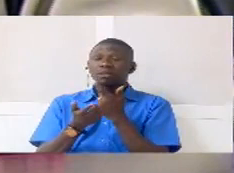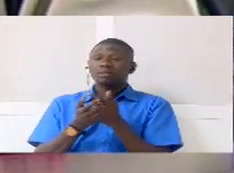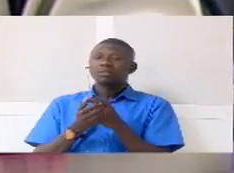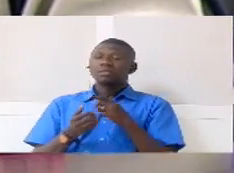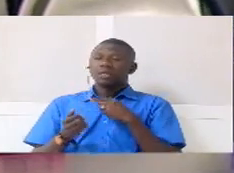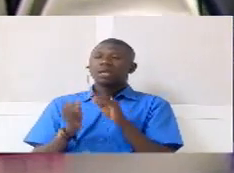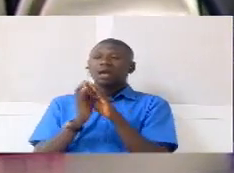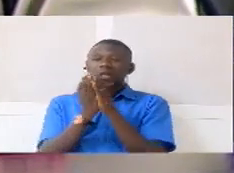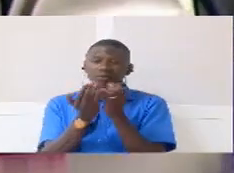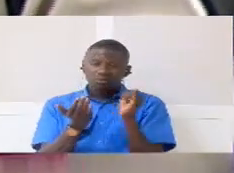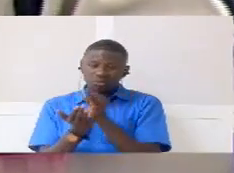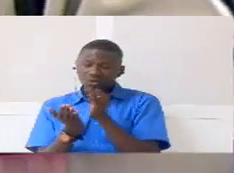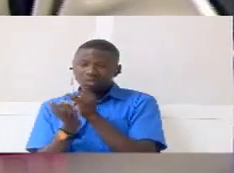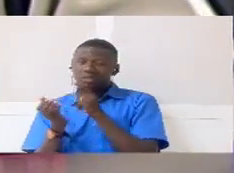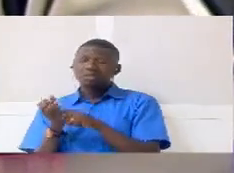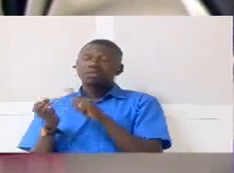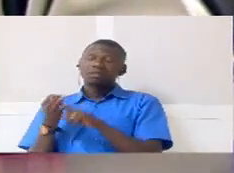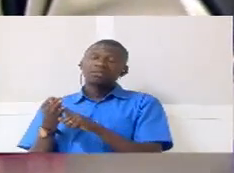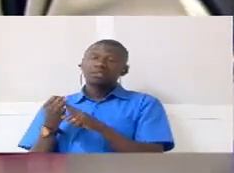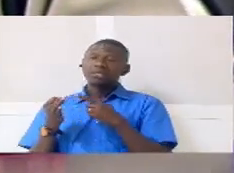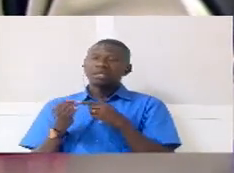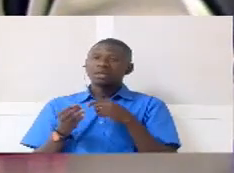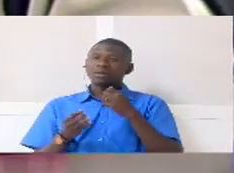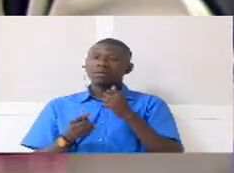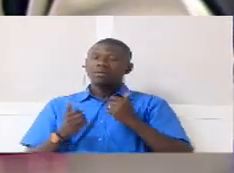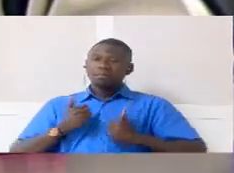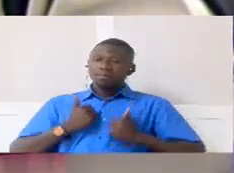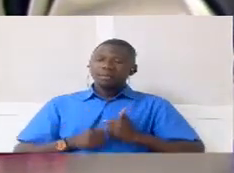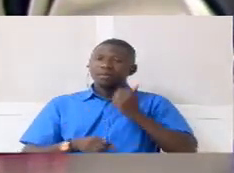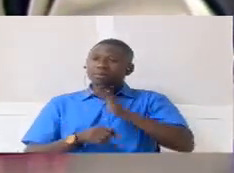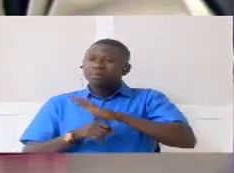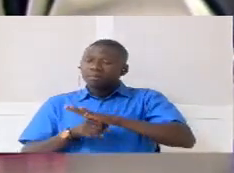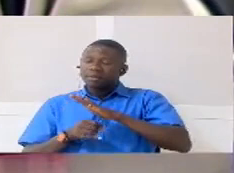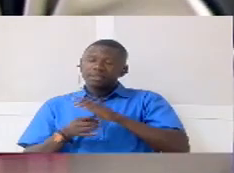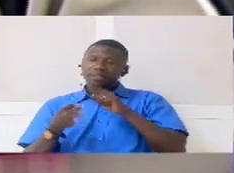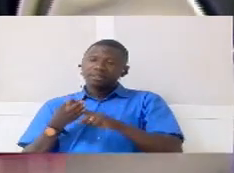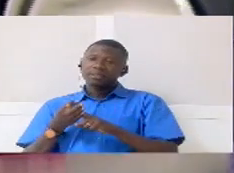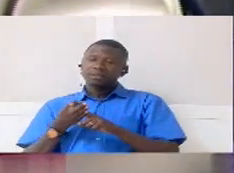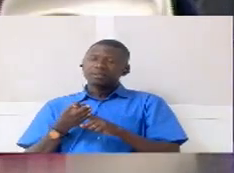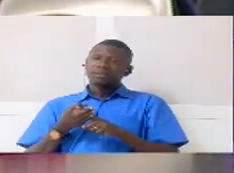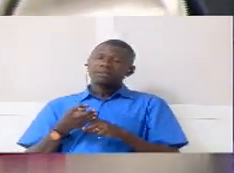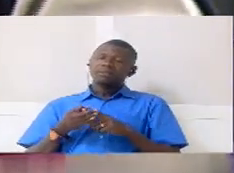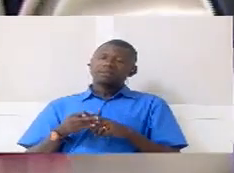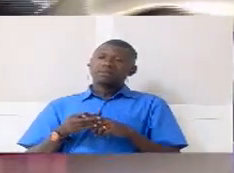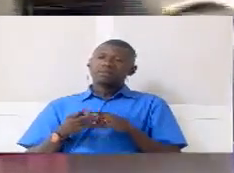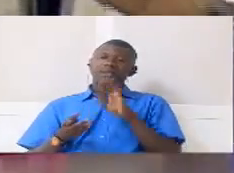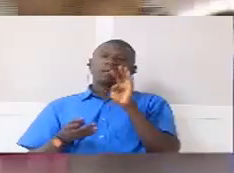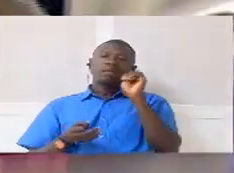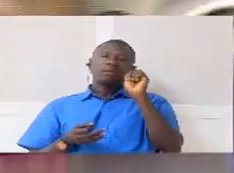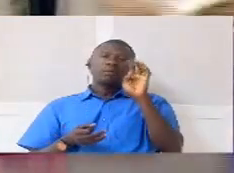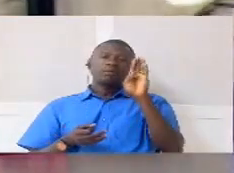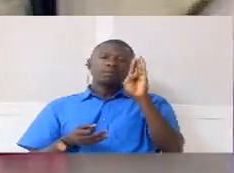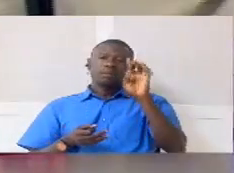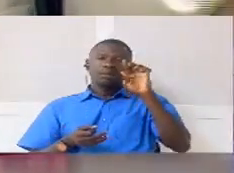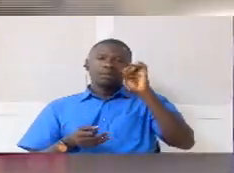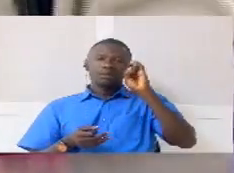their milk tins and their tea bags, Ibrahim assembled kanga be wafa chine ngiri dare ya muta